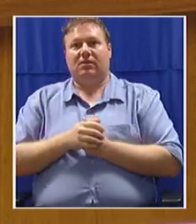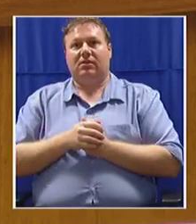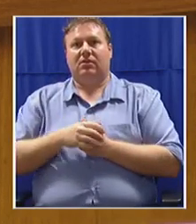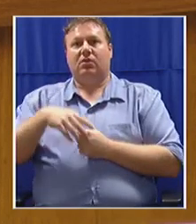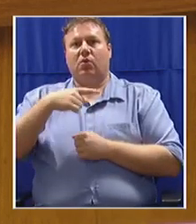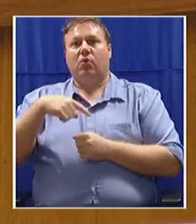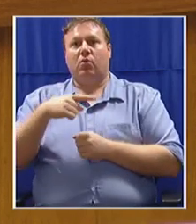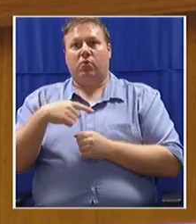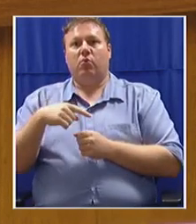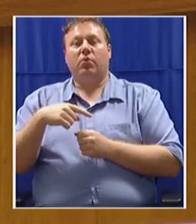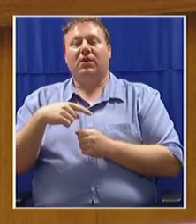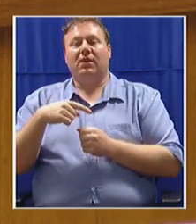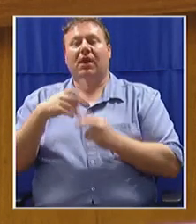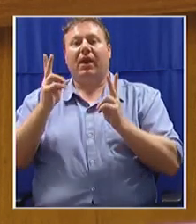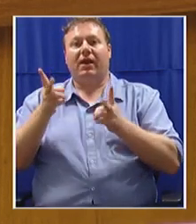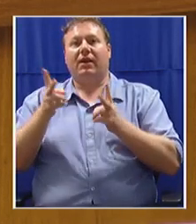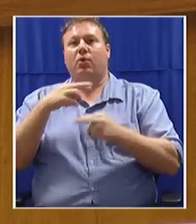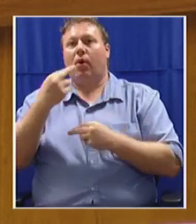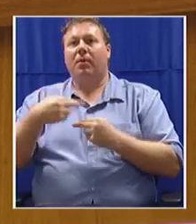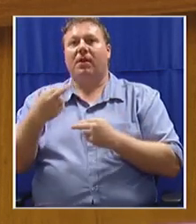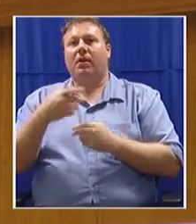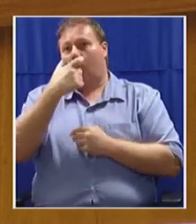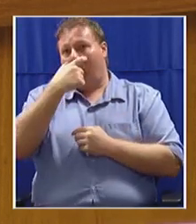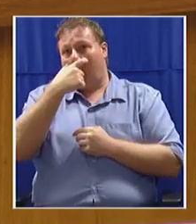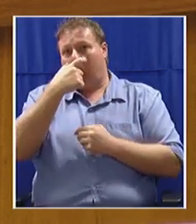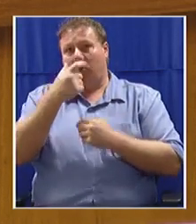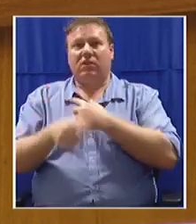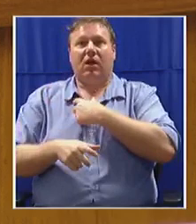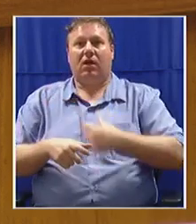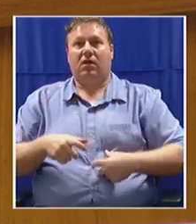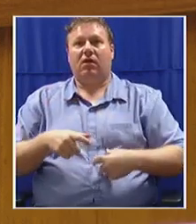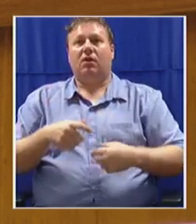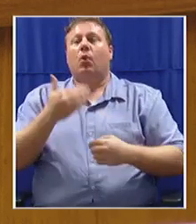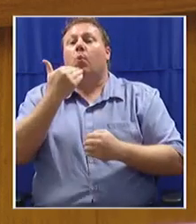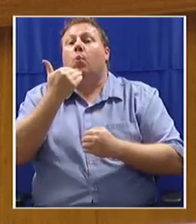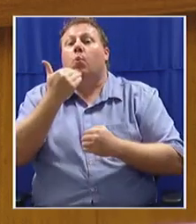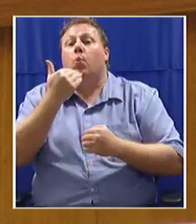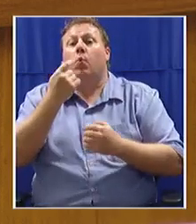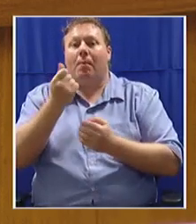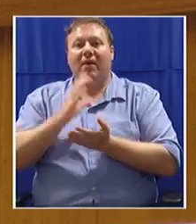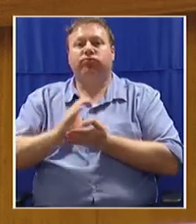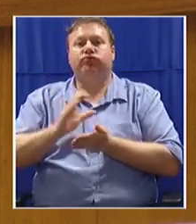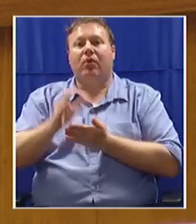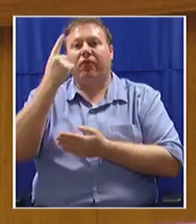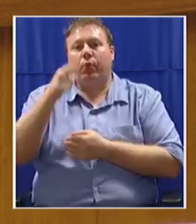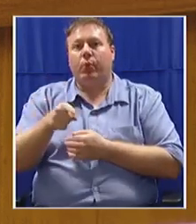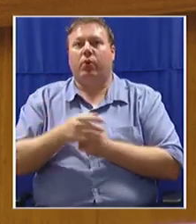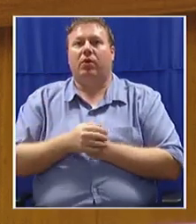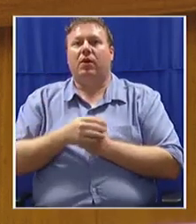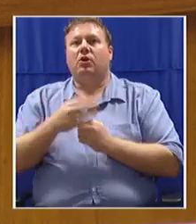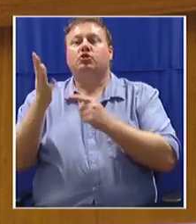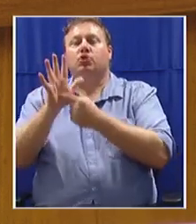call and we reiterate, President Ramaphosa, reveal who funded you. Reveal their